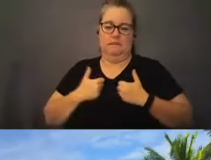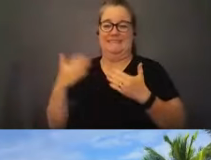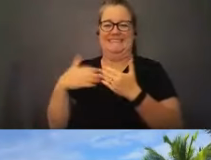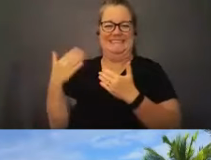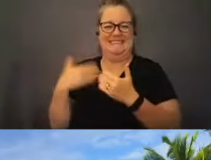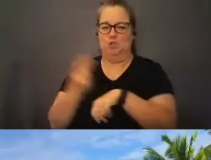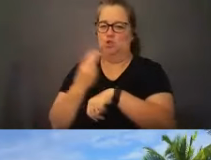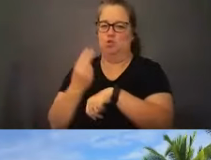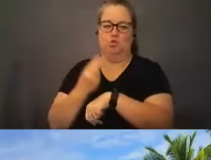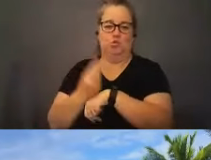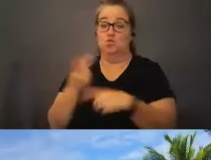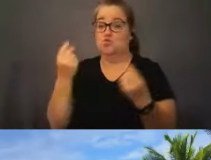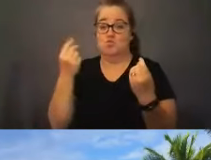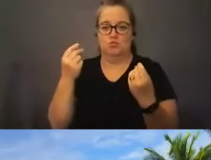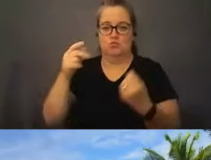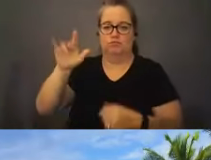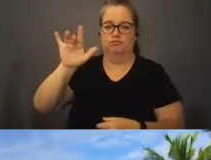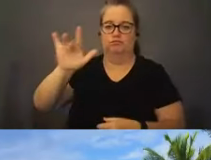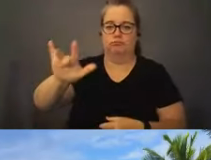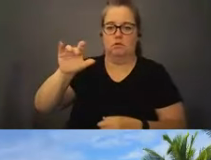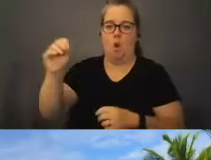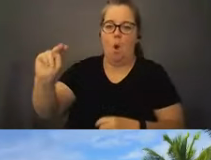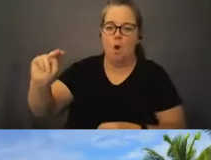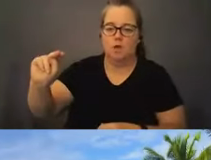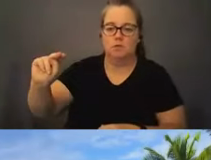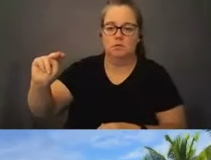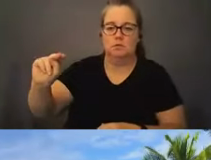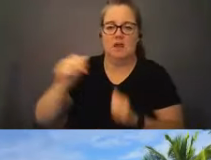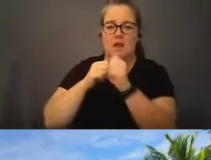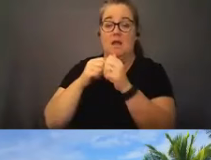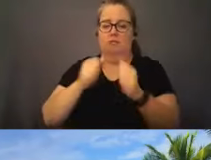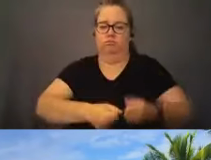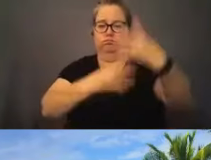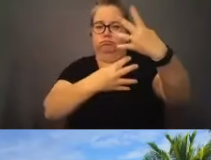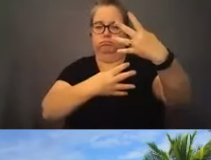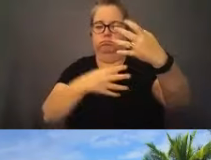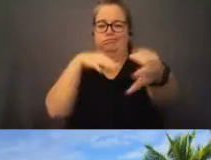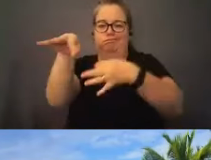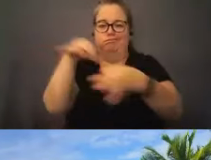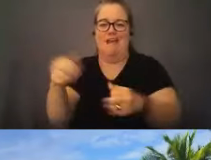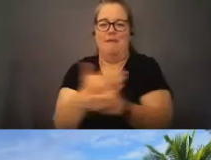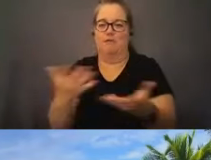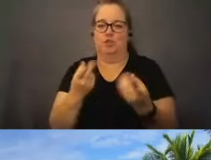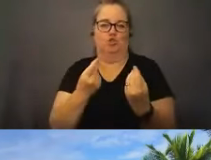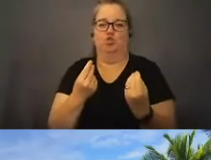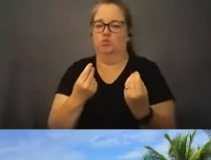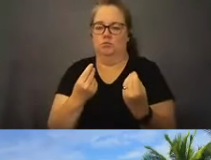use. You turn it on and you follow the directions. Now, I want to show you,